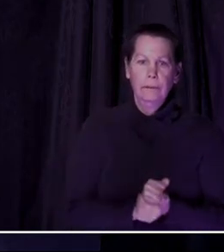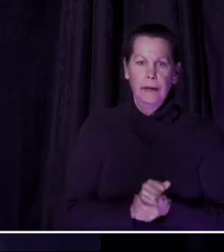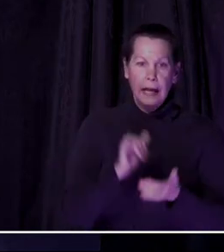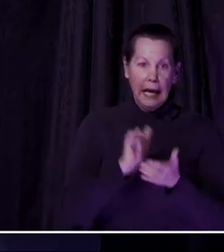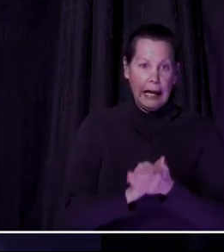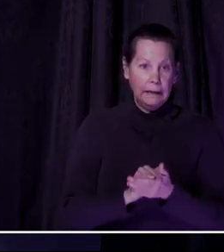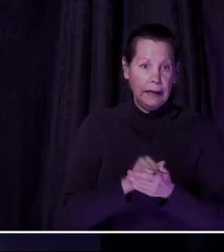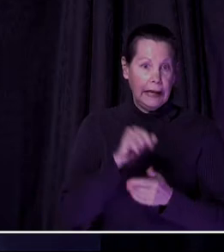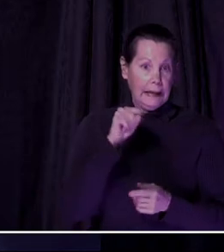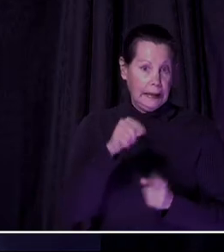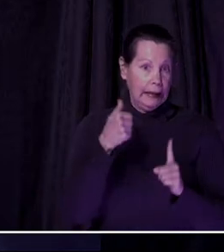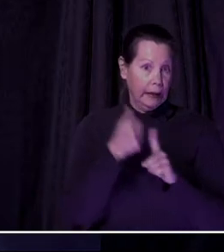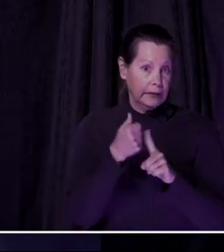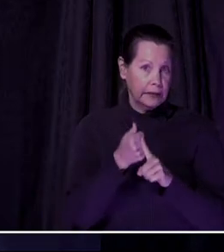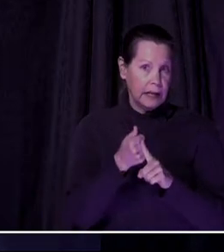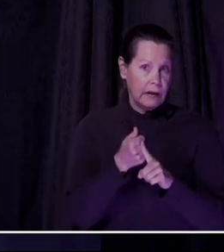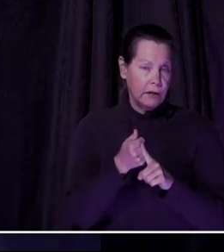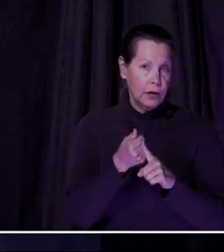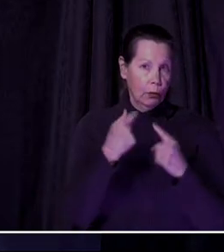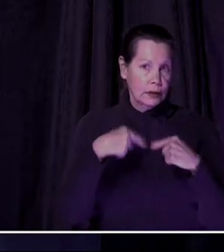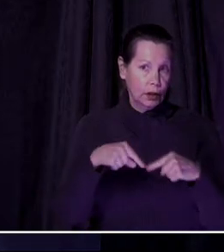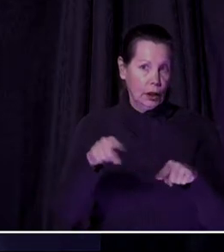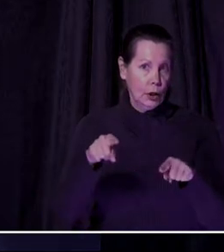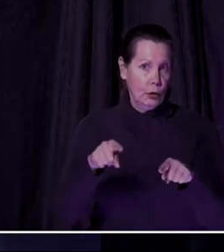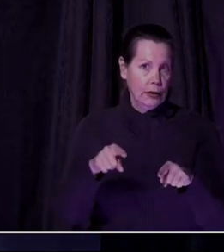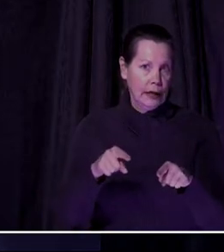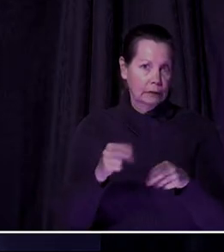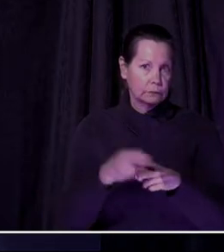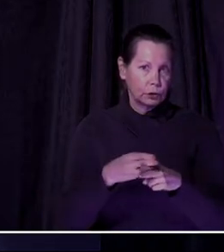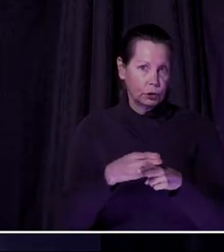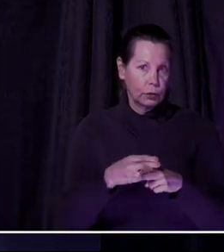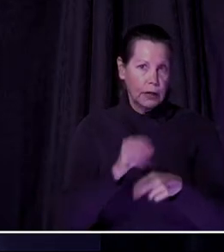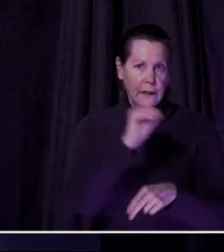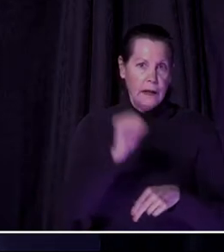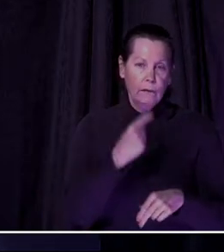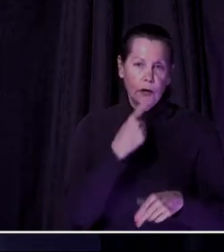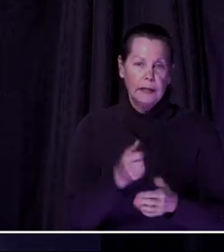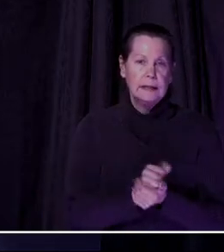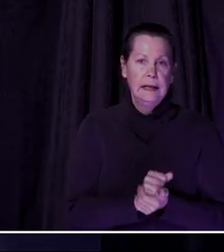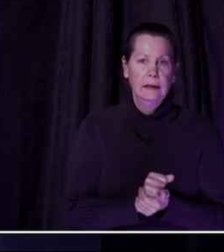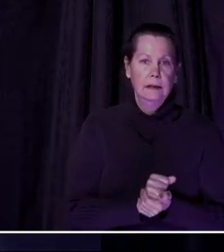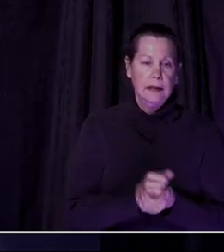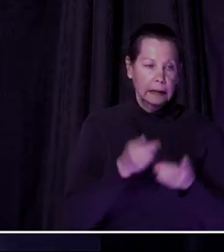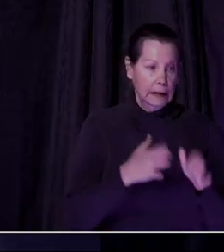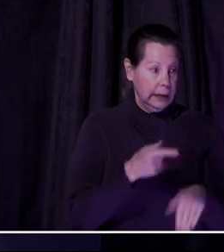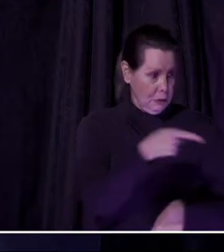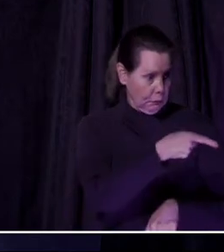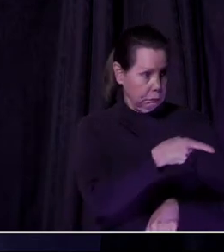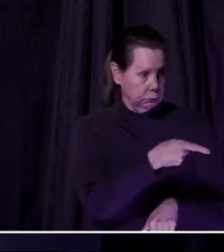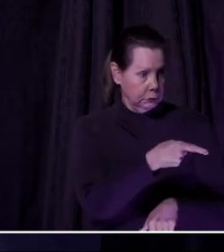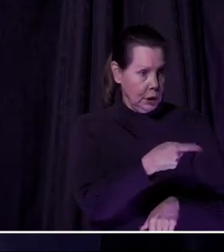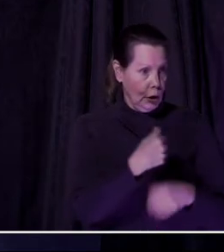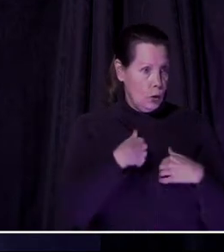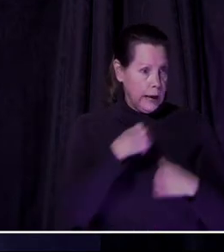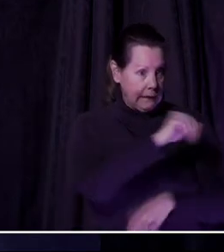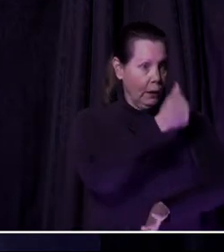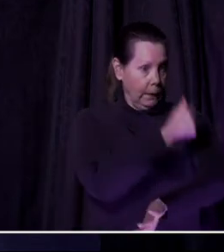he himself was about to go there shortly. Therefore, he said, let those of you who have